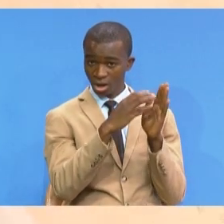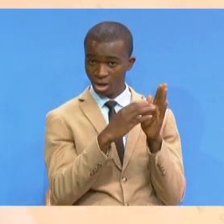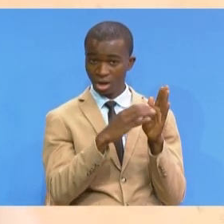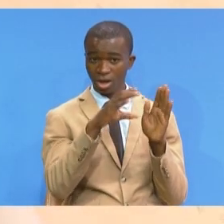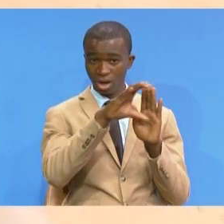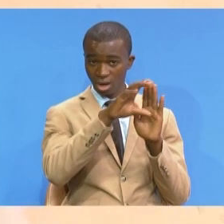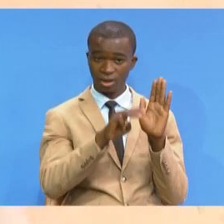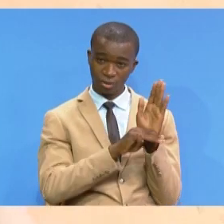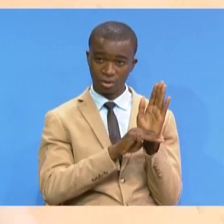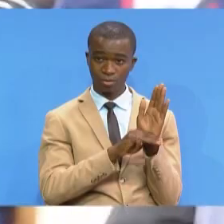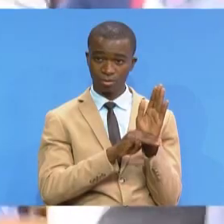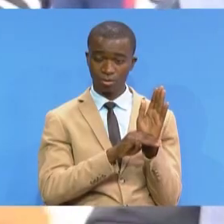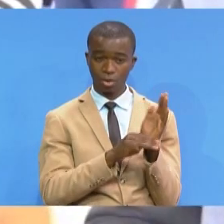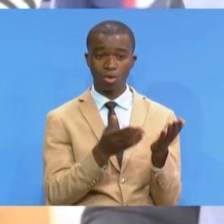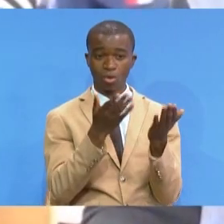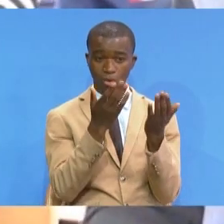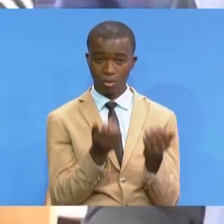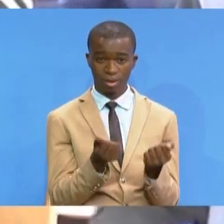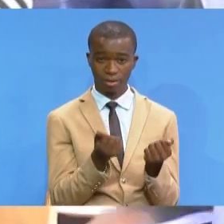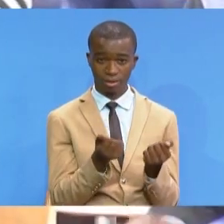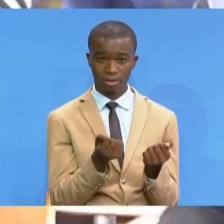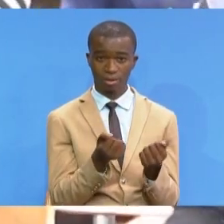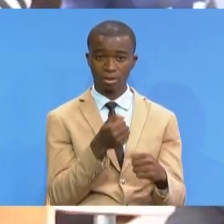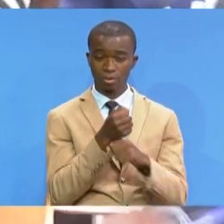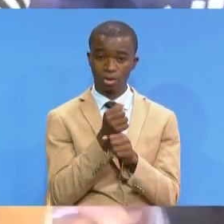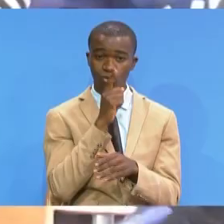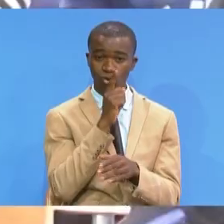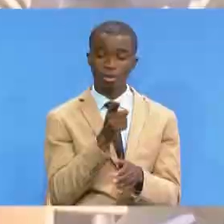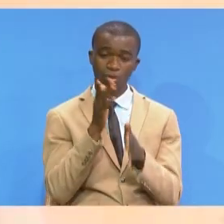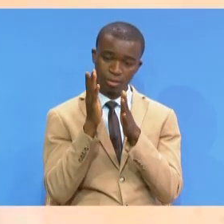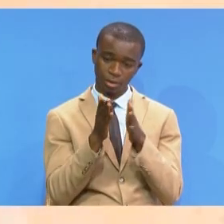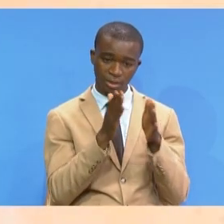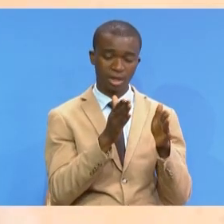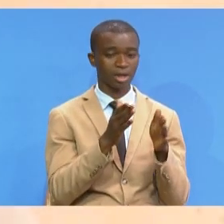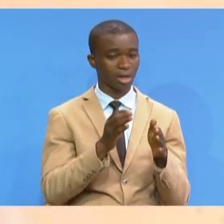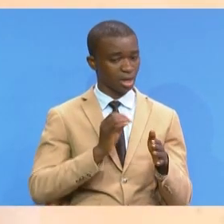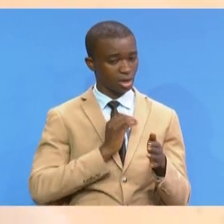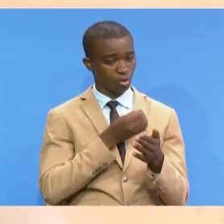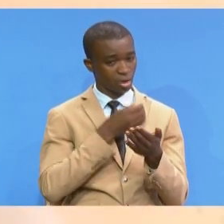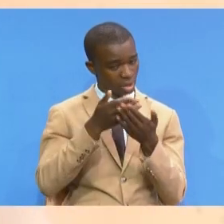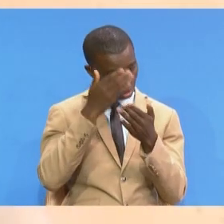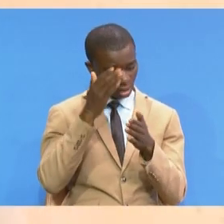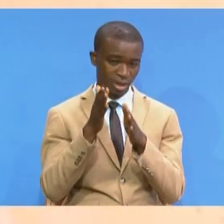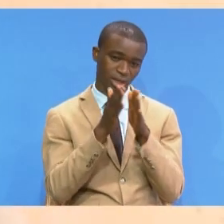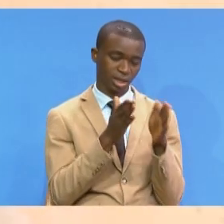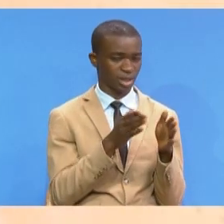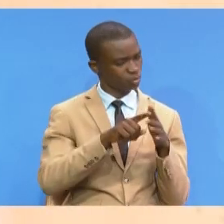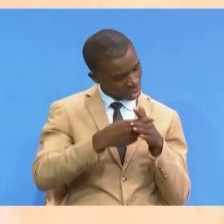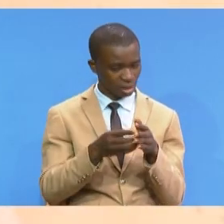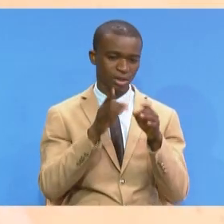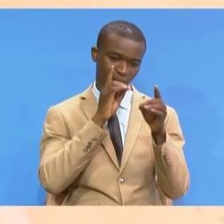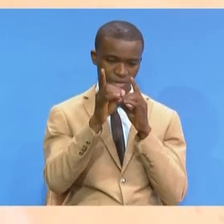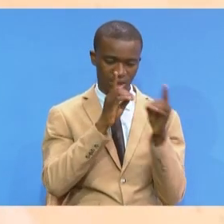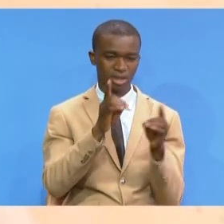of Education. The reason for this is to prepare our learners and expose them to the same pressure that